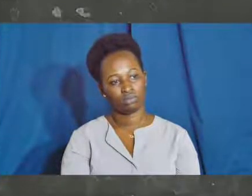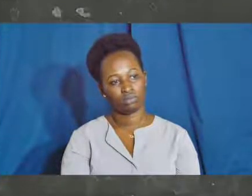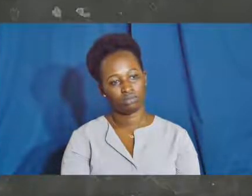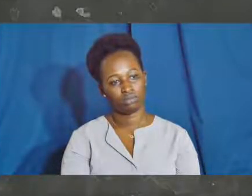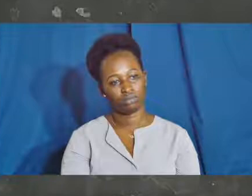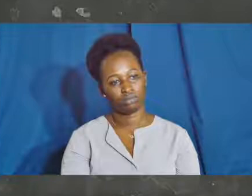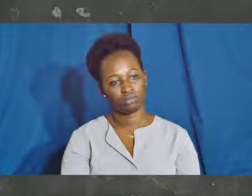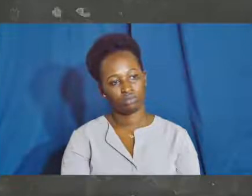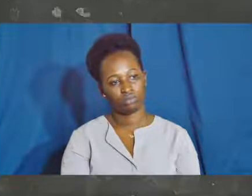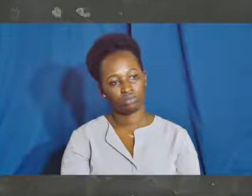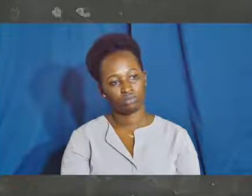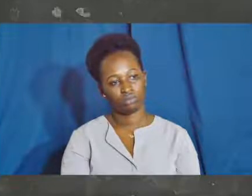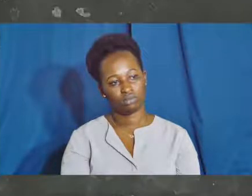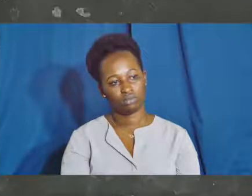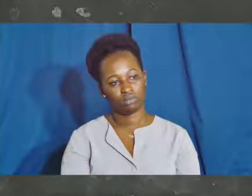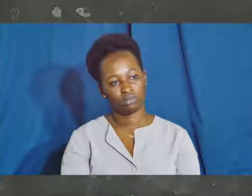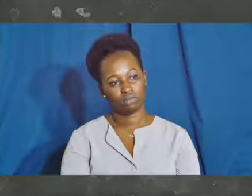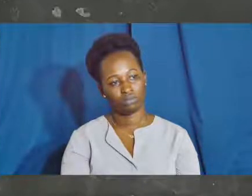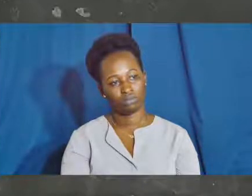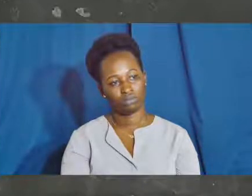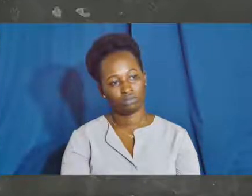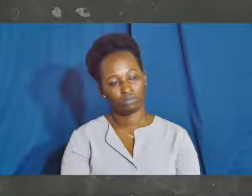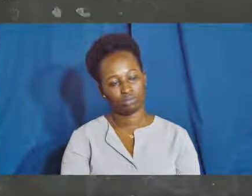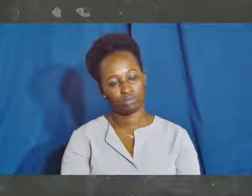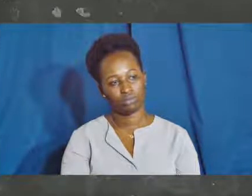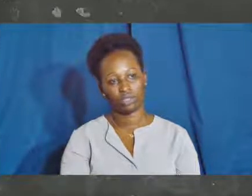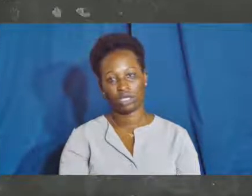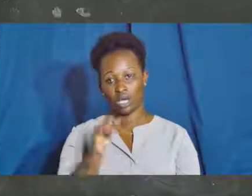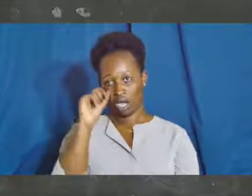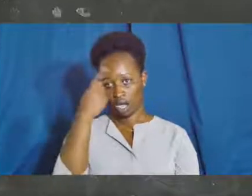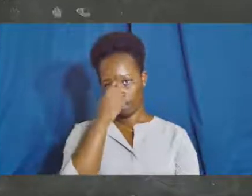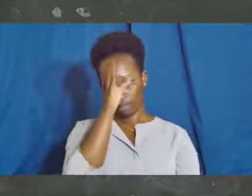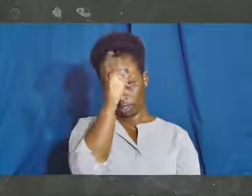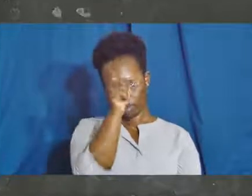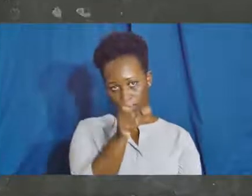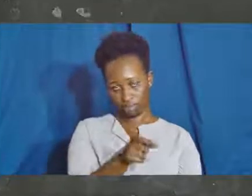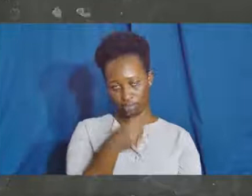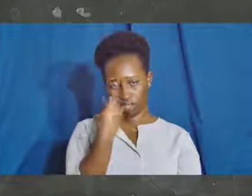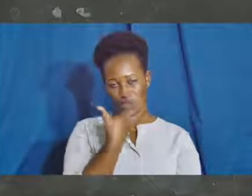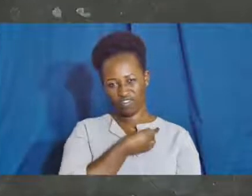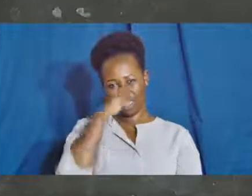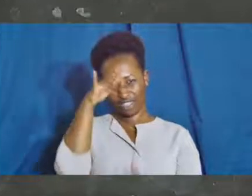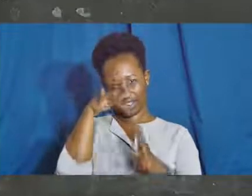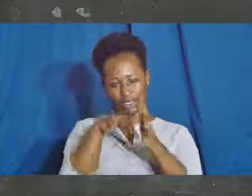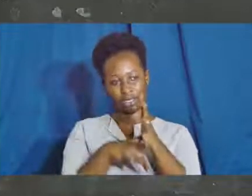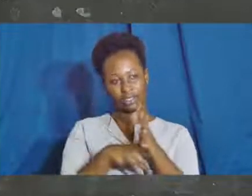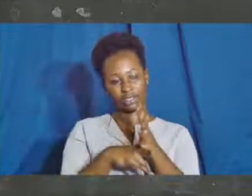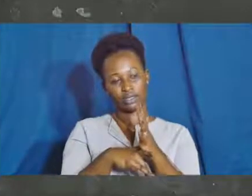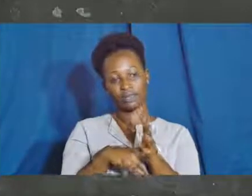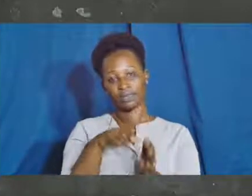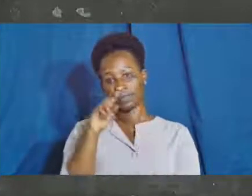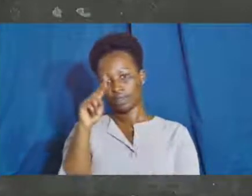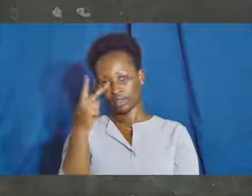Then here we have the details where we shall write the items that we have.